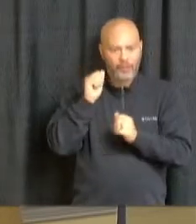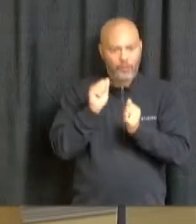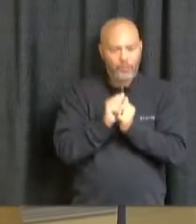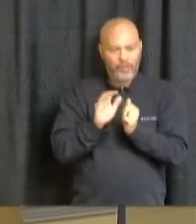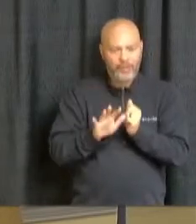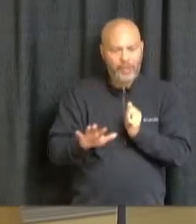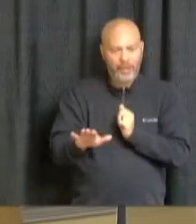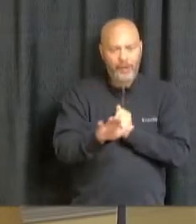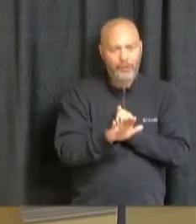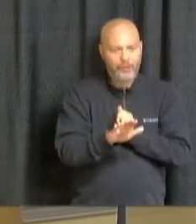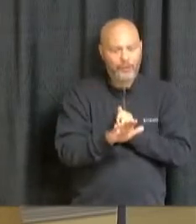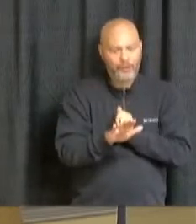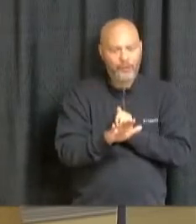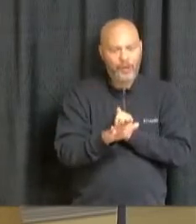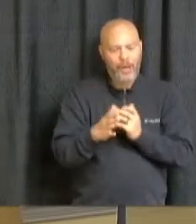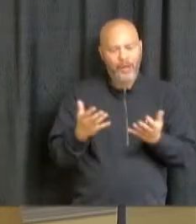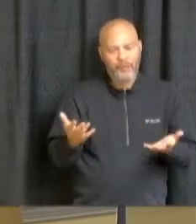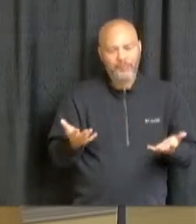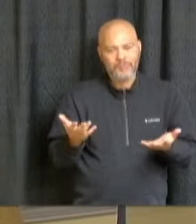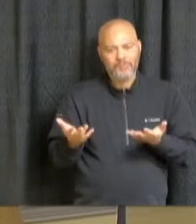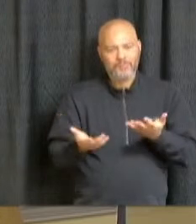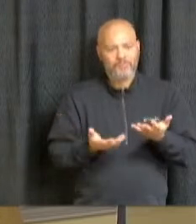their